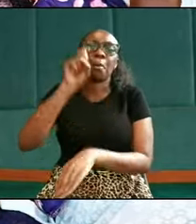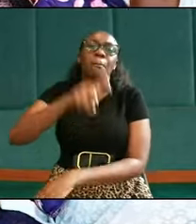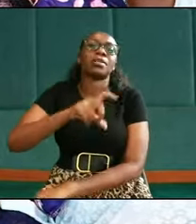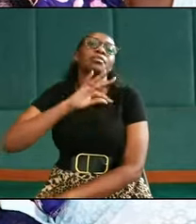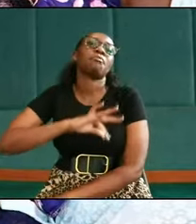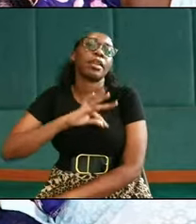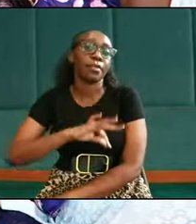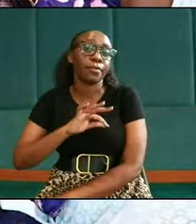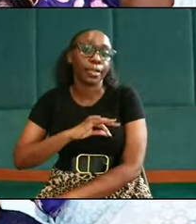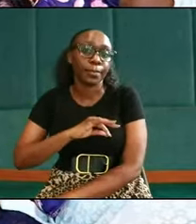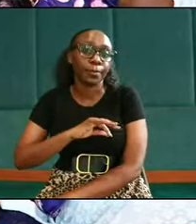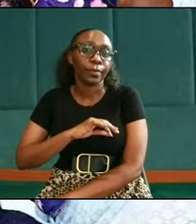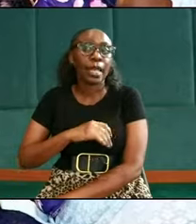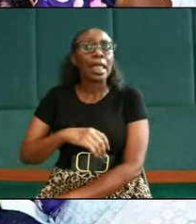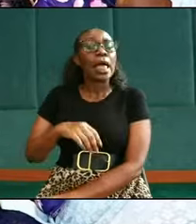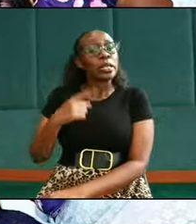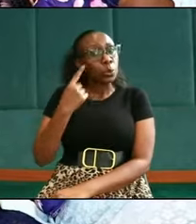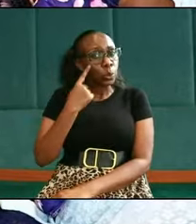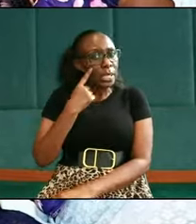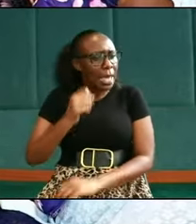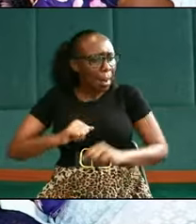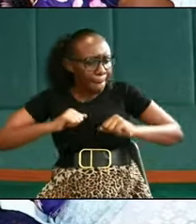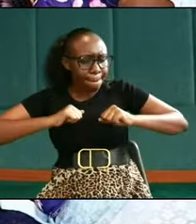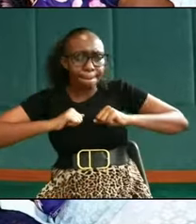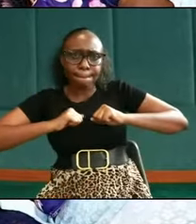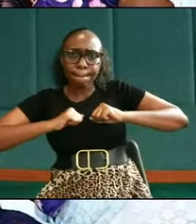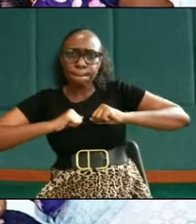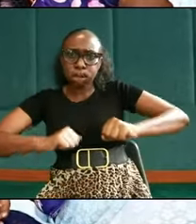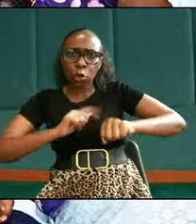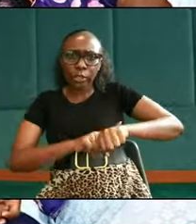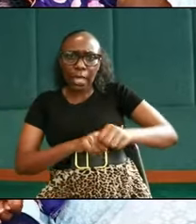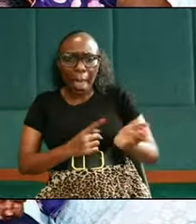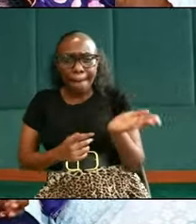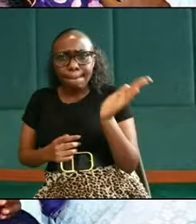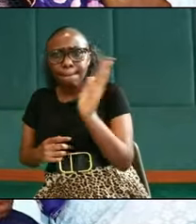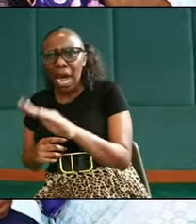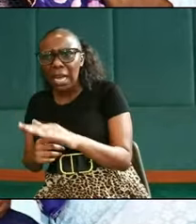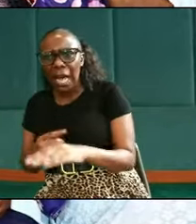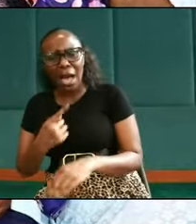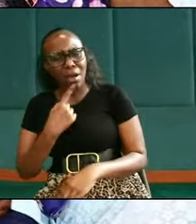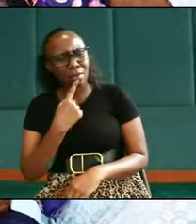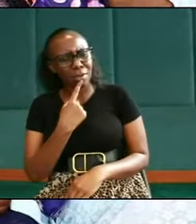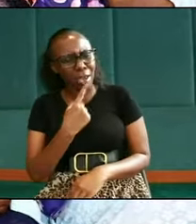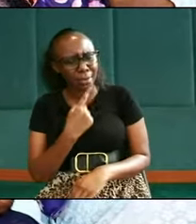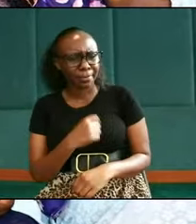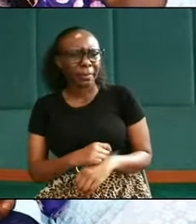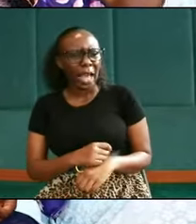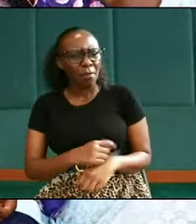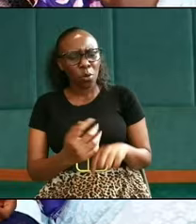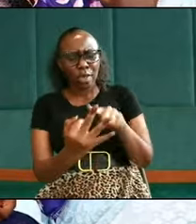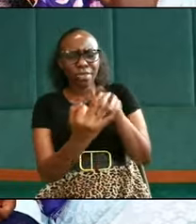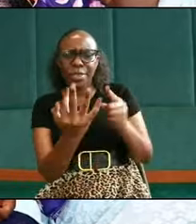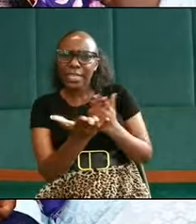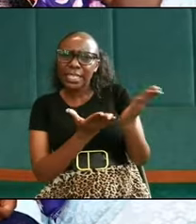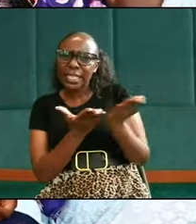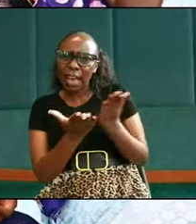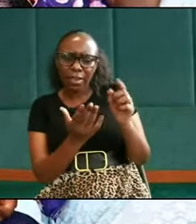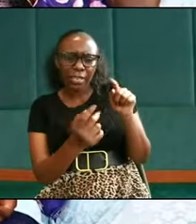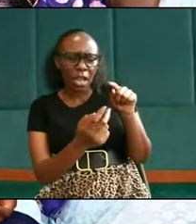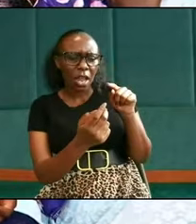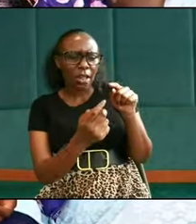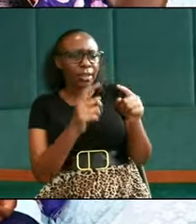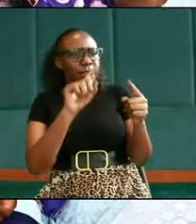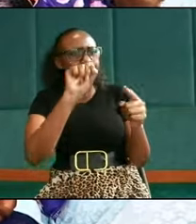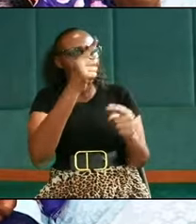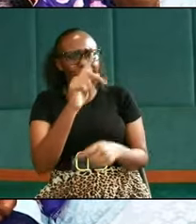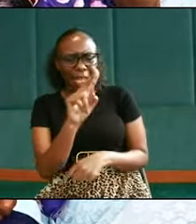it. When he returned back, he commended those who had used. There is that one who was given 5 talents. There is one who was given 2 talents. They traded and doubled what